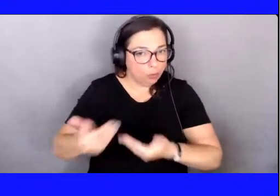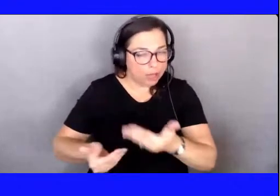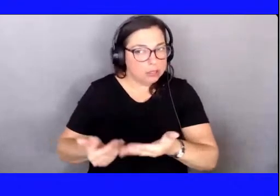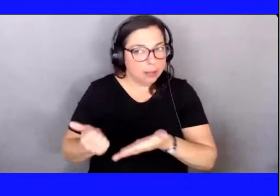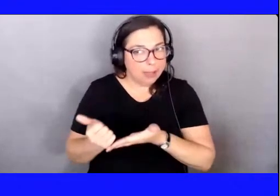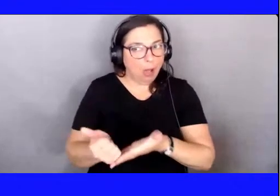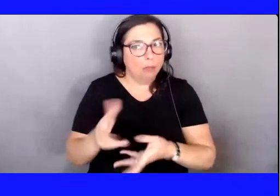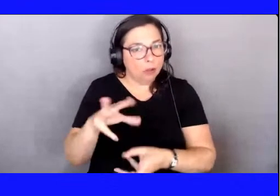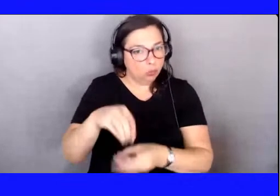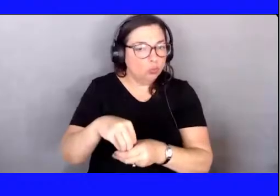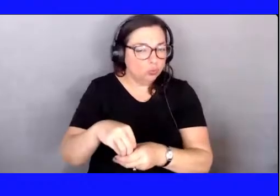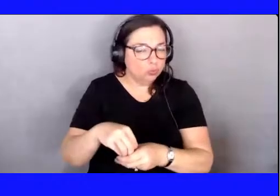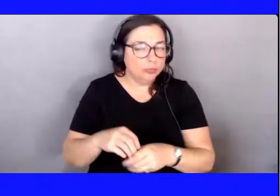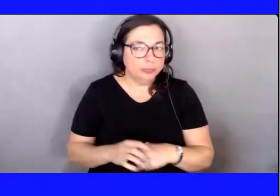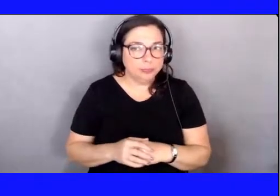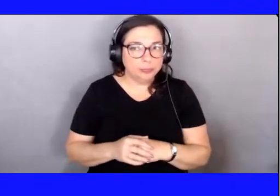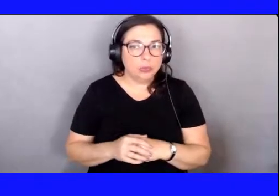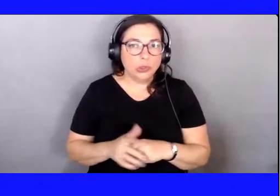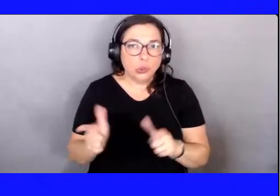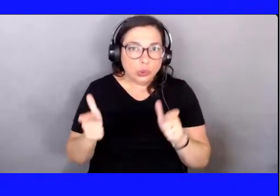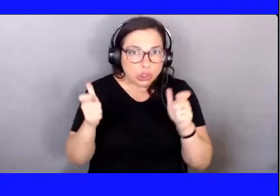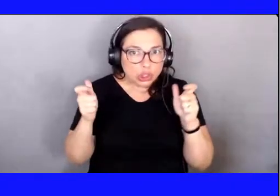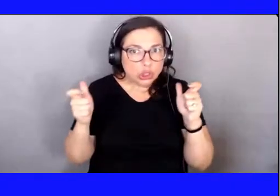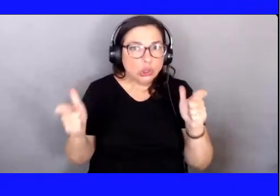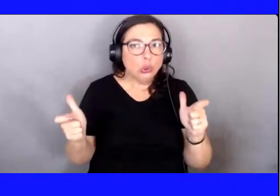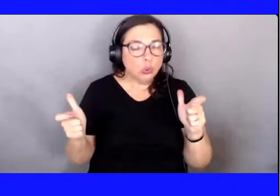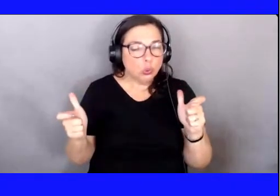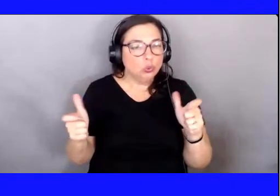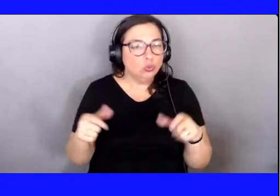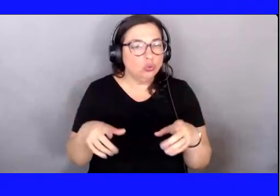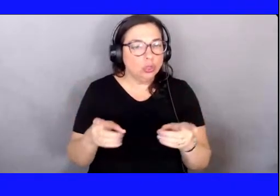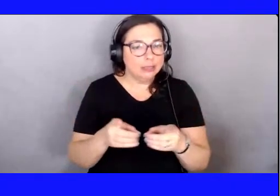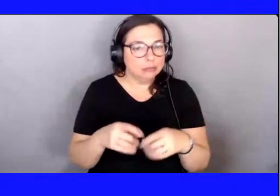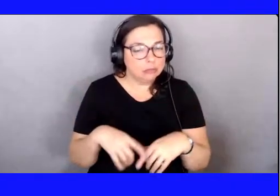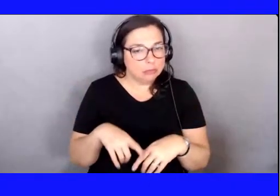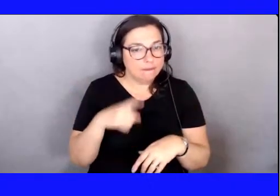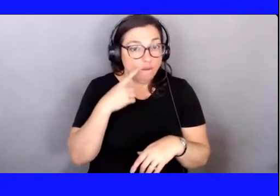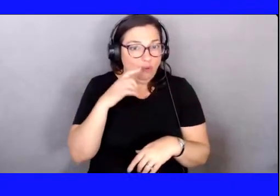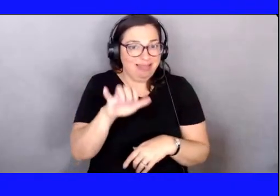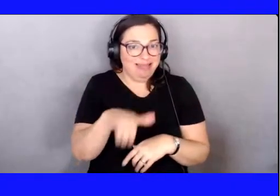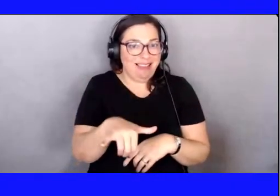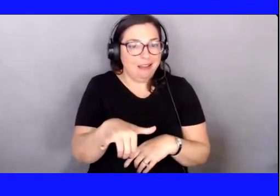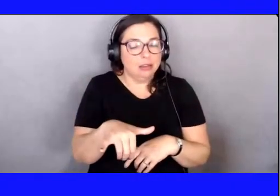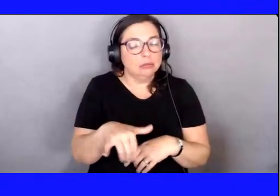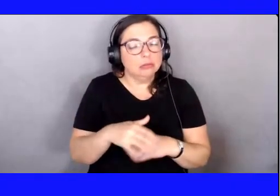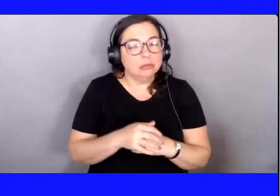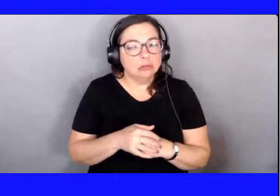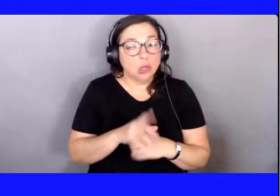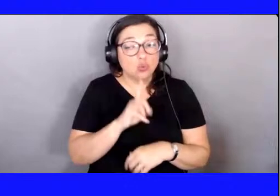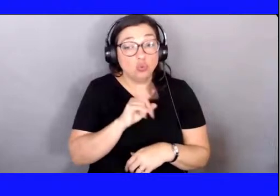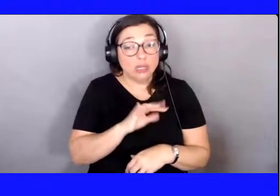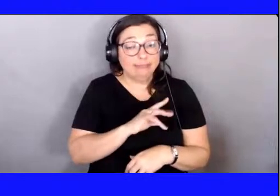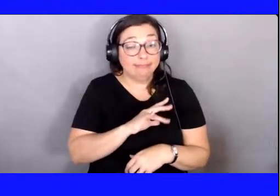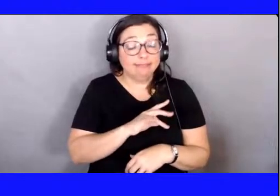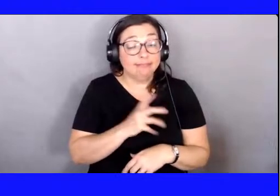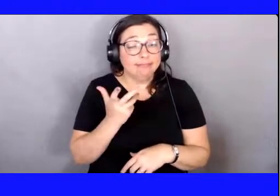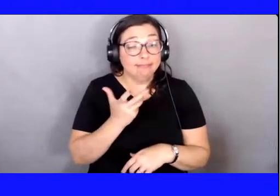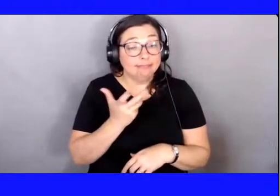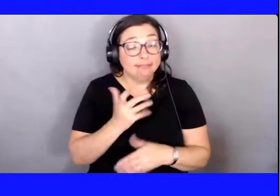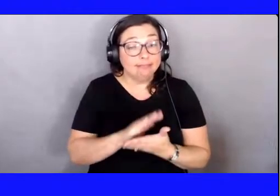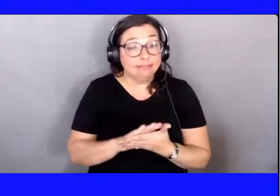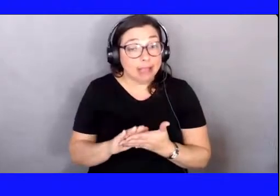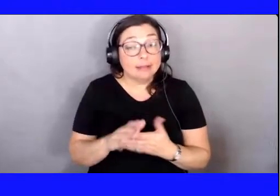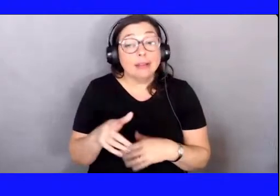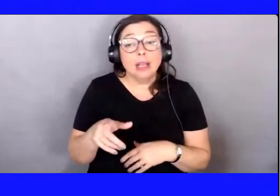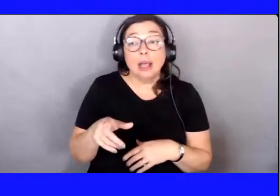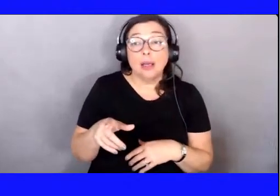competitive. So there's a division in LNF that does just that, and they have a pretty impressive machine. And